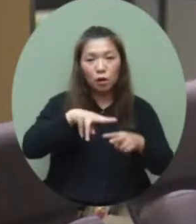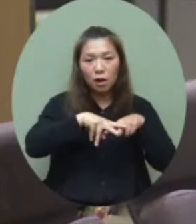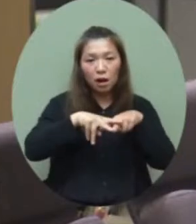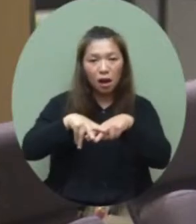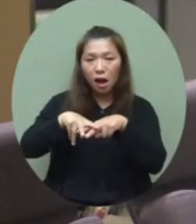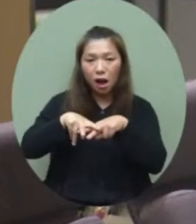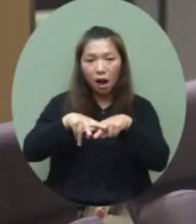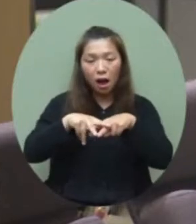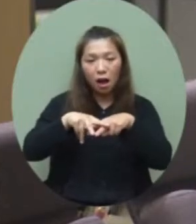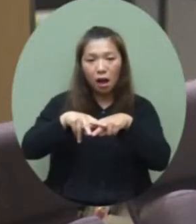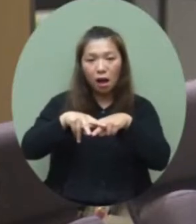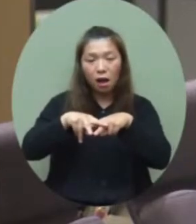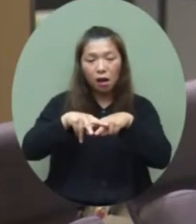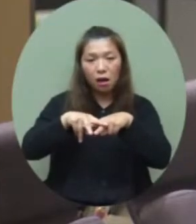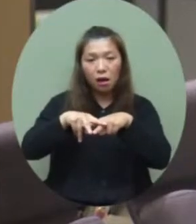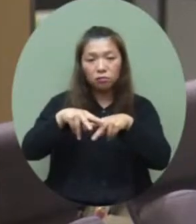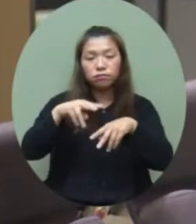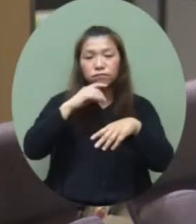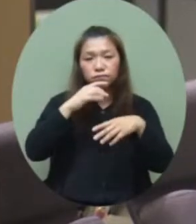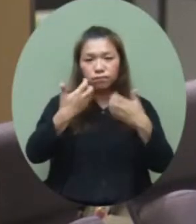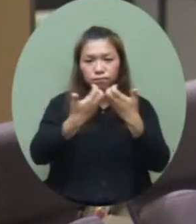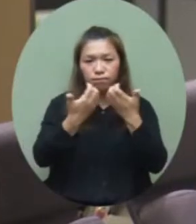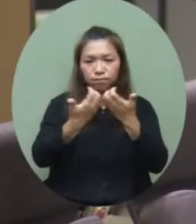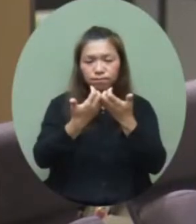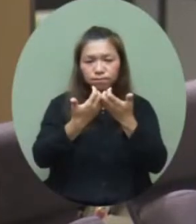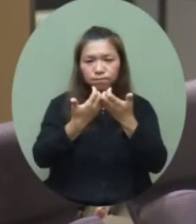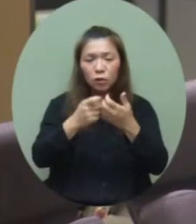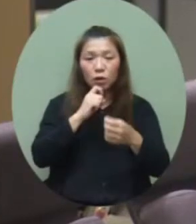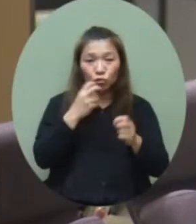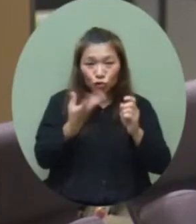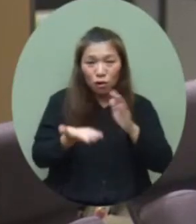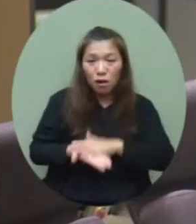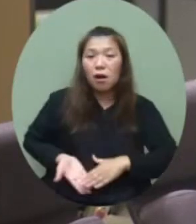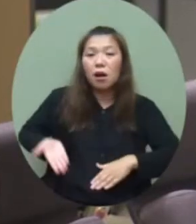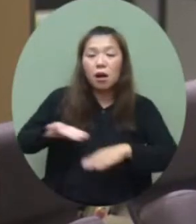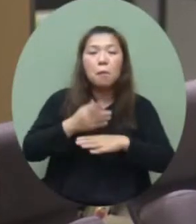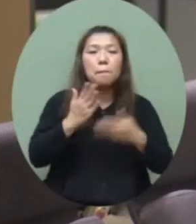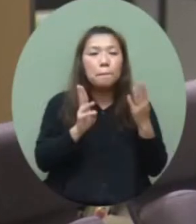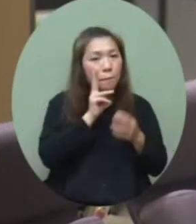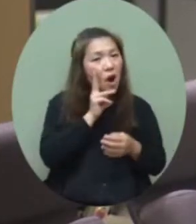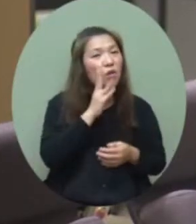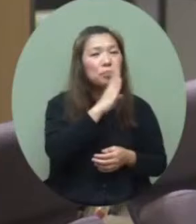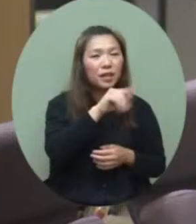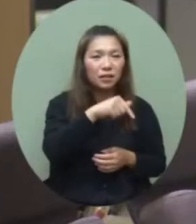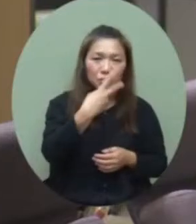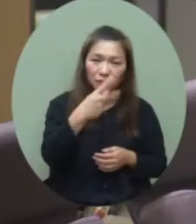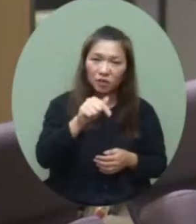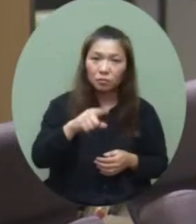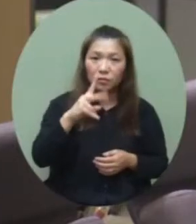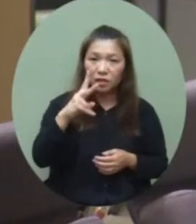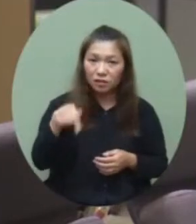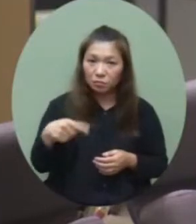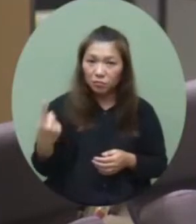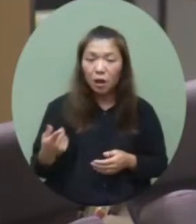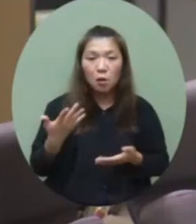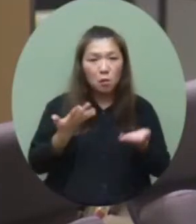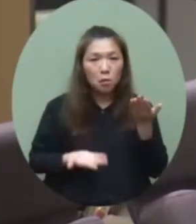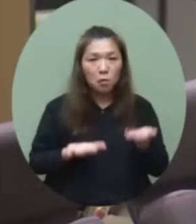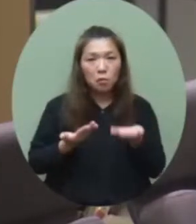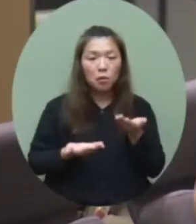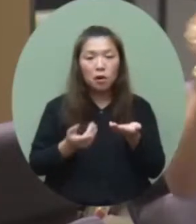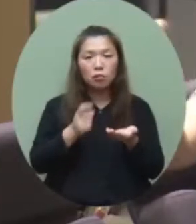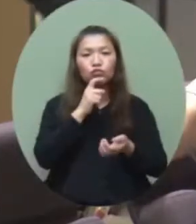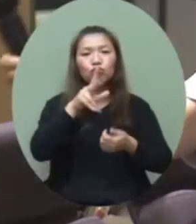they the new subvariants like BA 2.12.1, or they are still the dominant Omicron strain? Thank